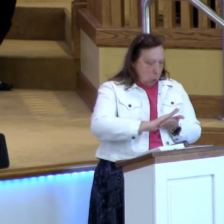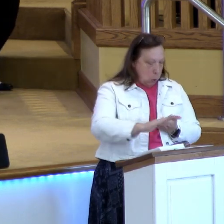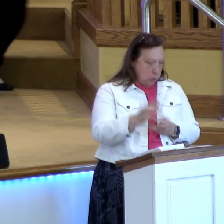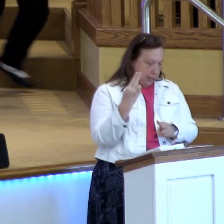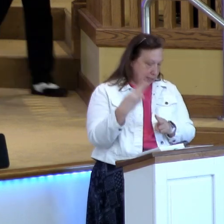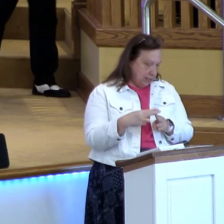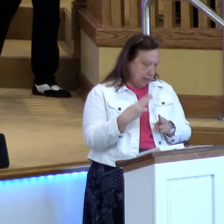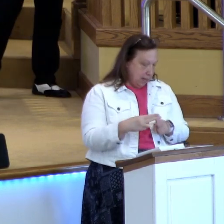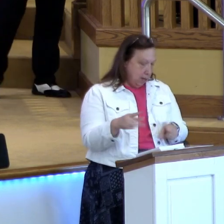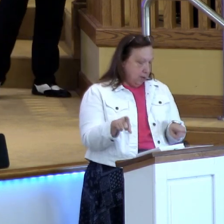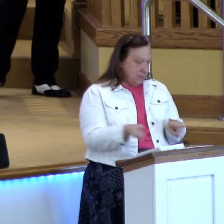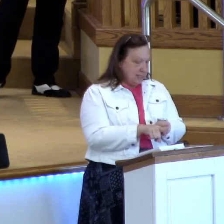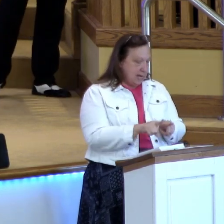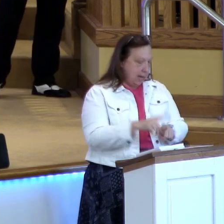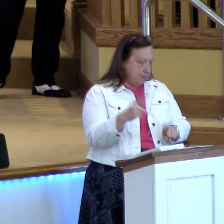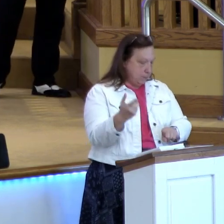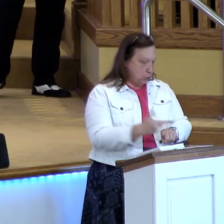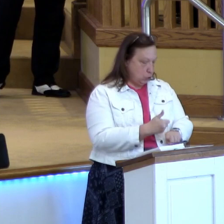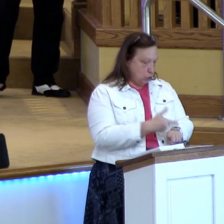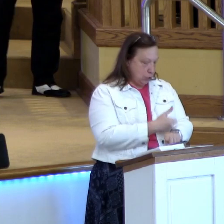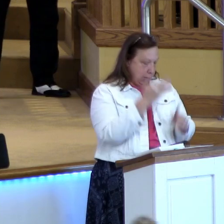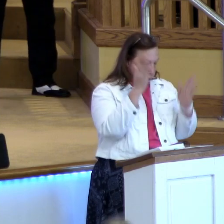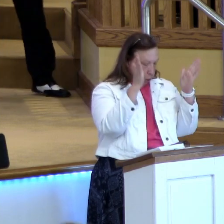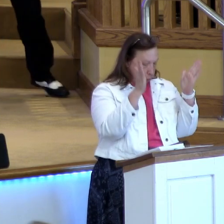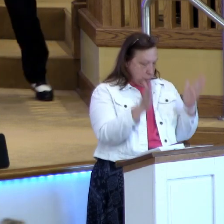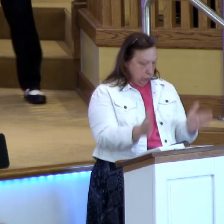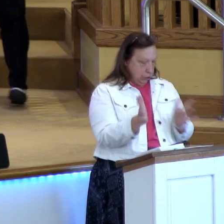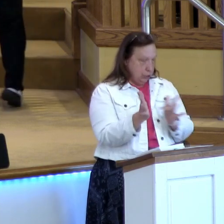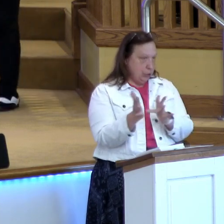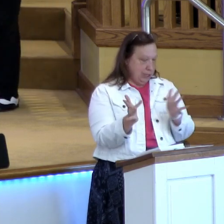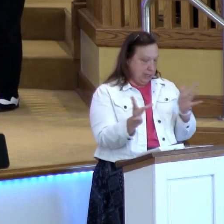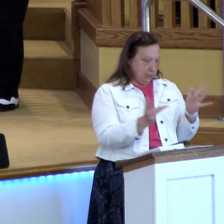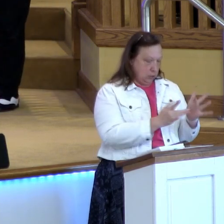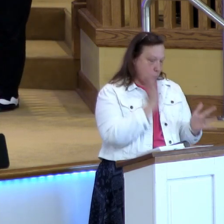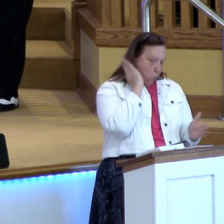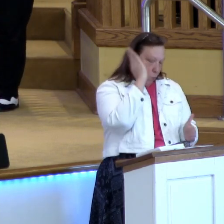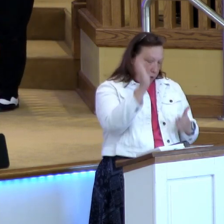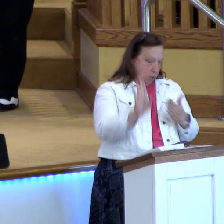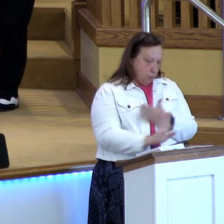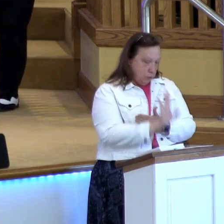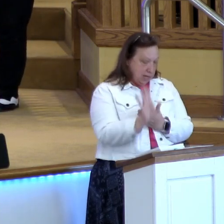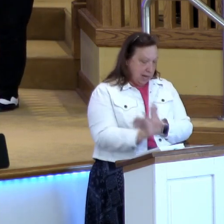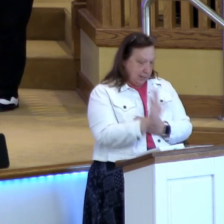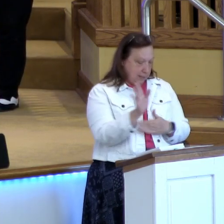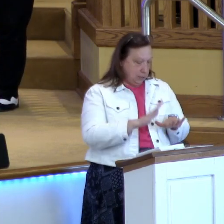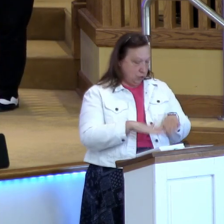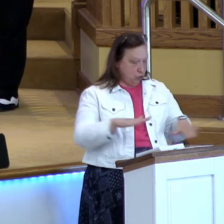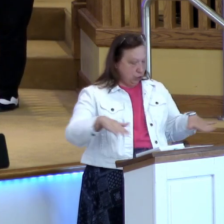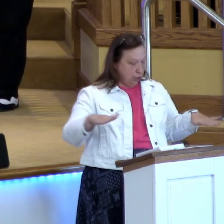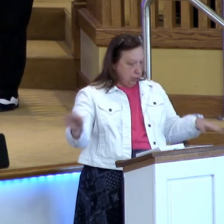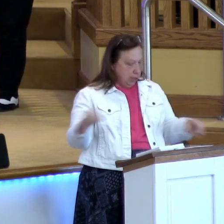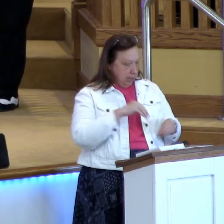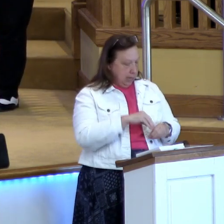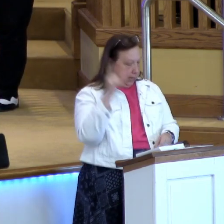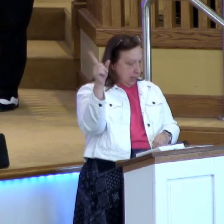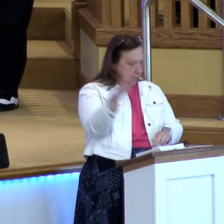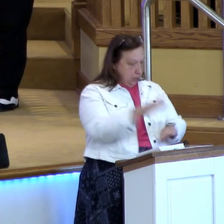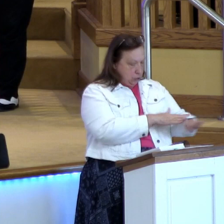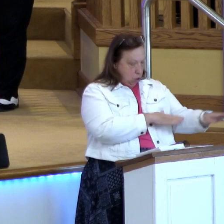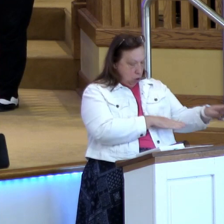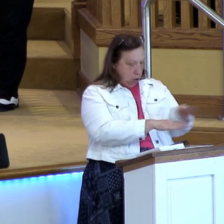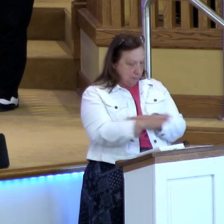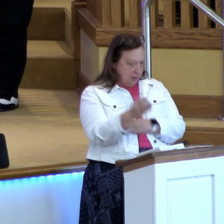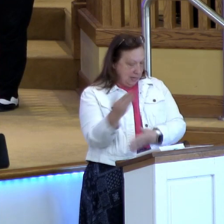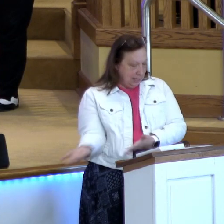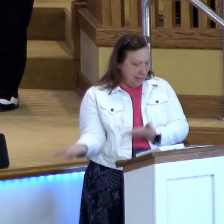name. Like a shepherd, Jesus will guard his children. In his arms he